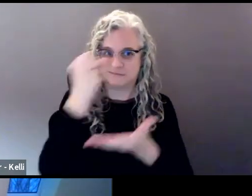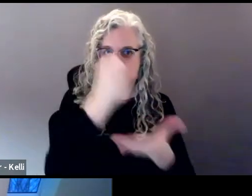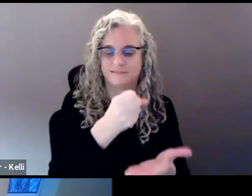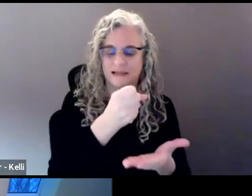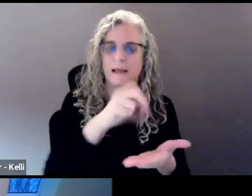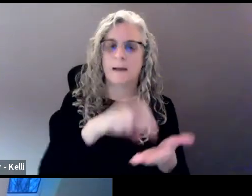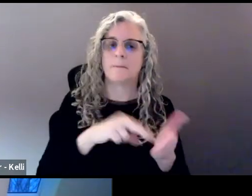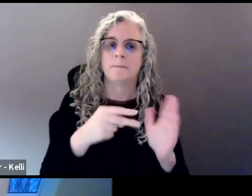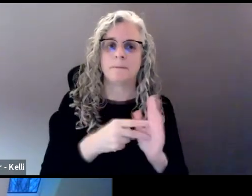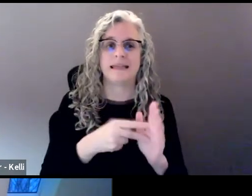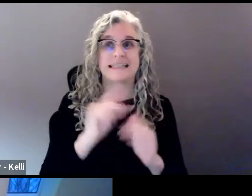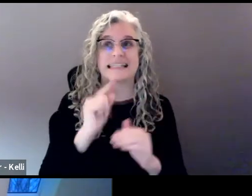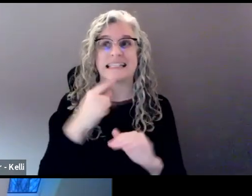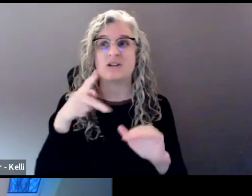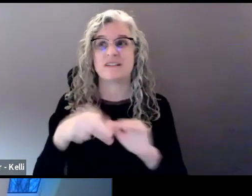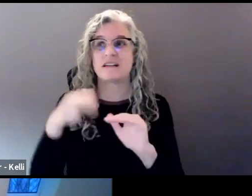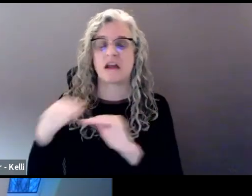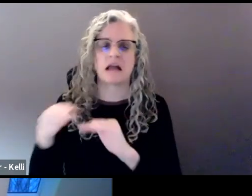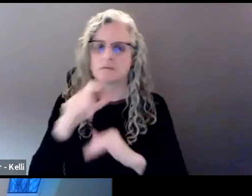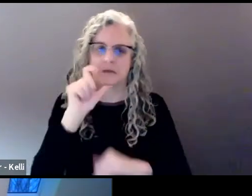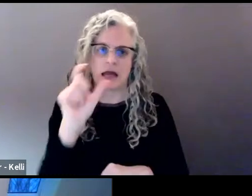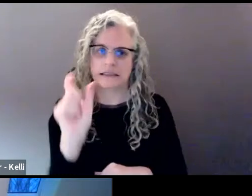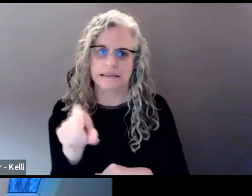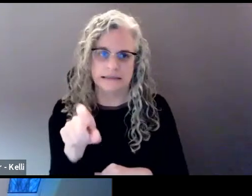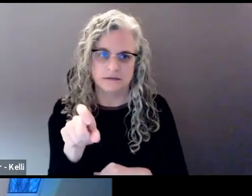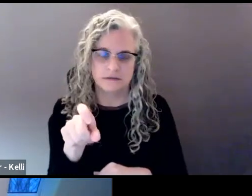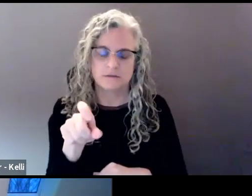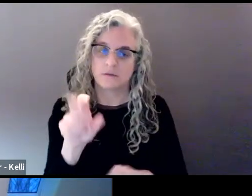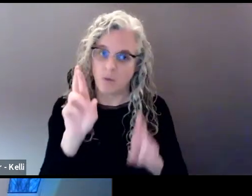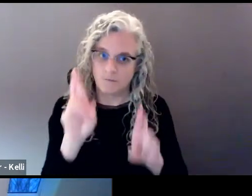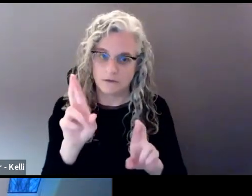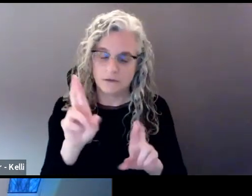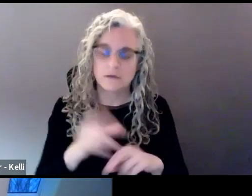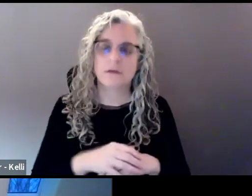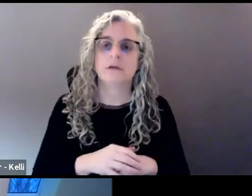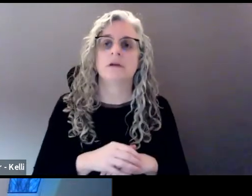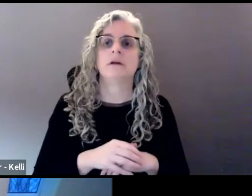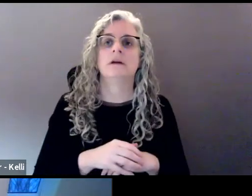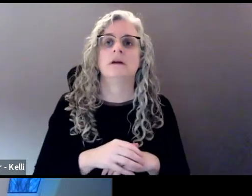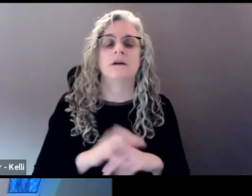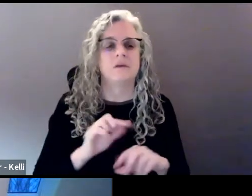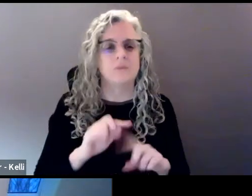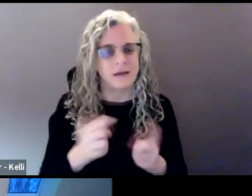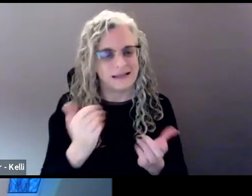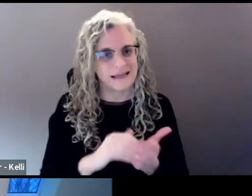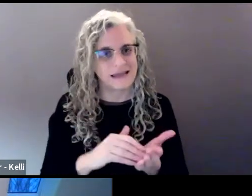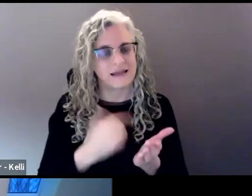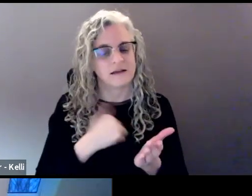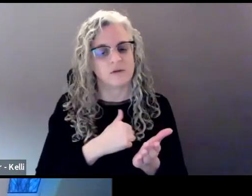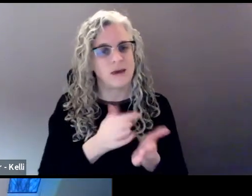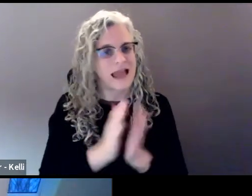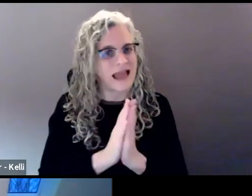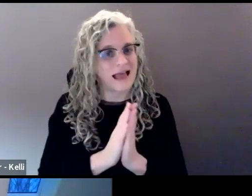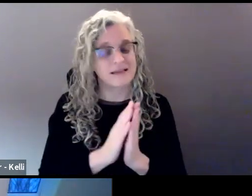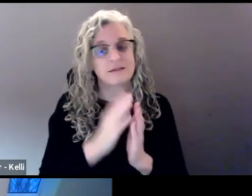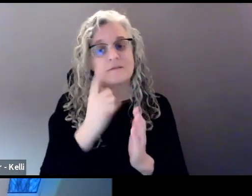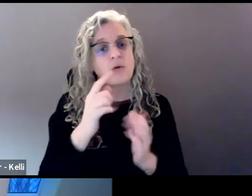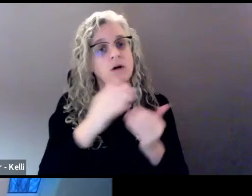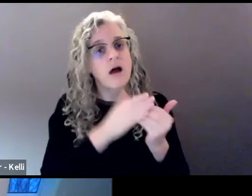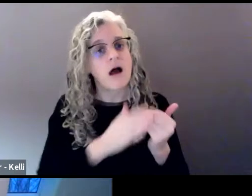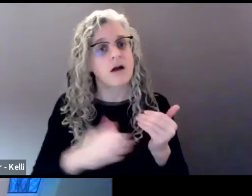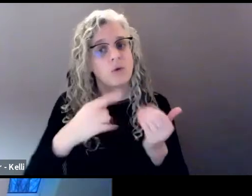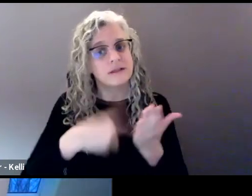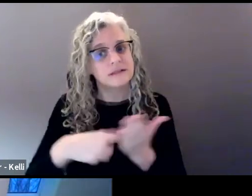of the doomsday budget scenario unnecessary, but we urge that in any future discussions